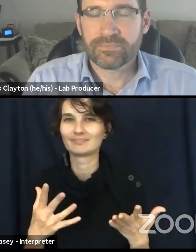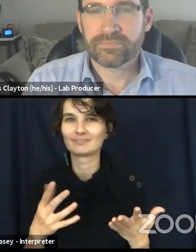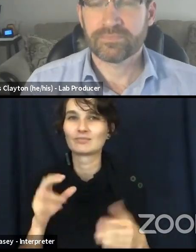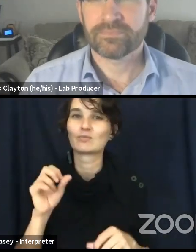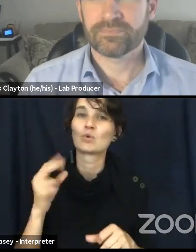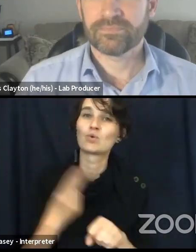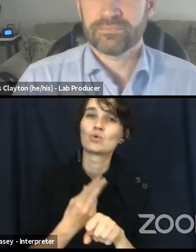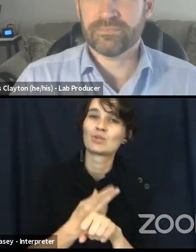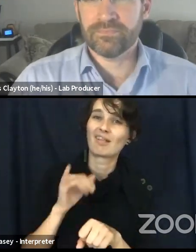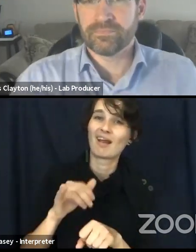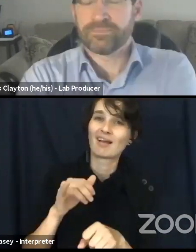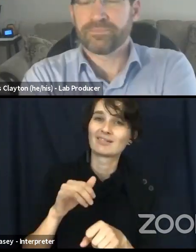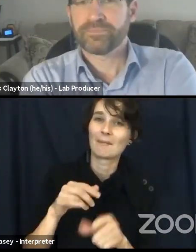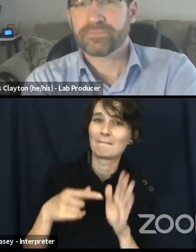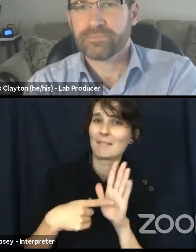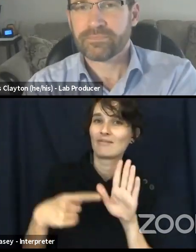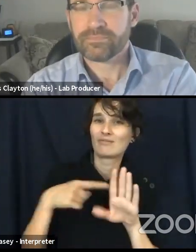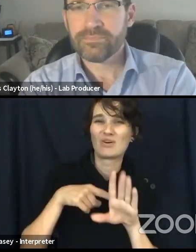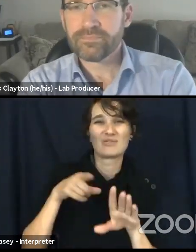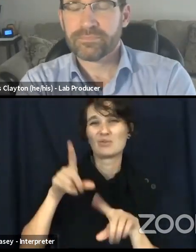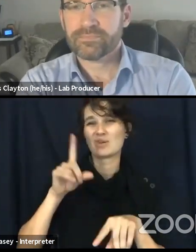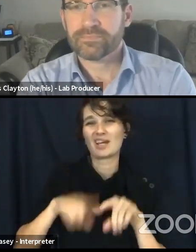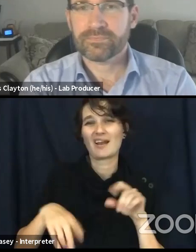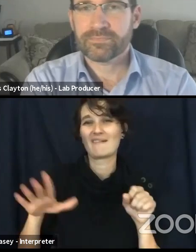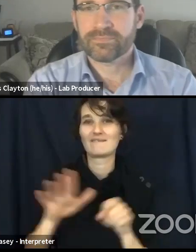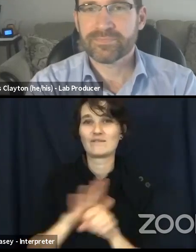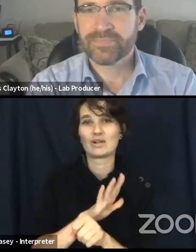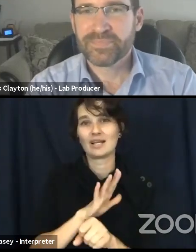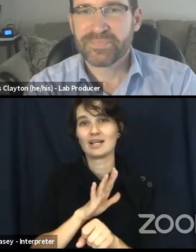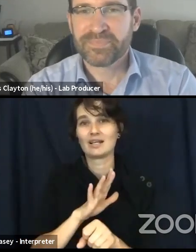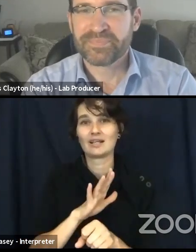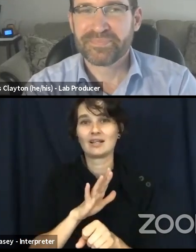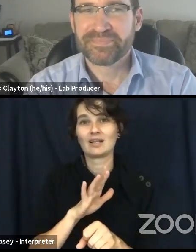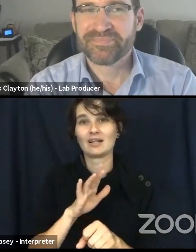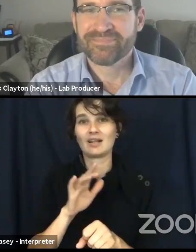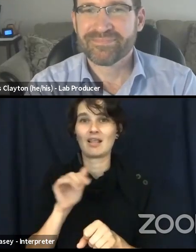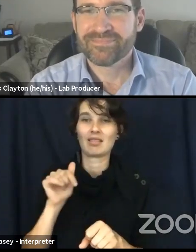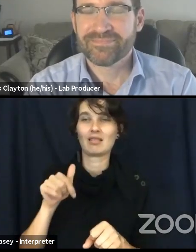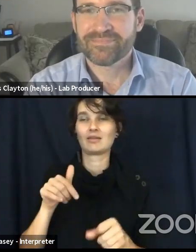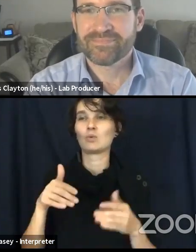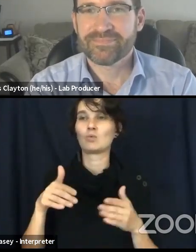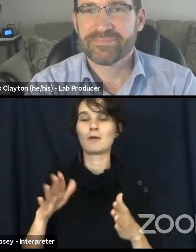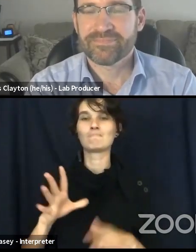metaphor of like, you can't fully like in a sanitary institutionalized way, take